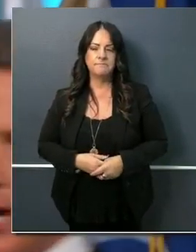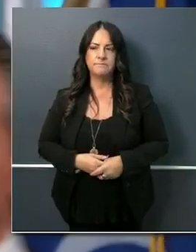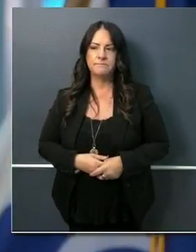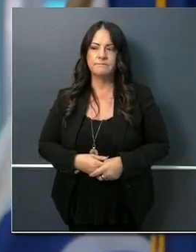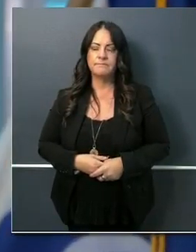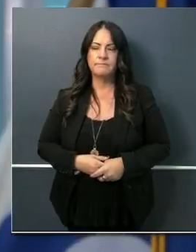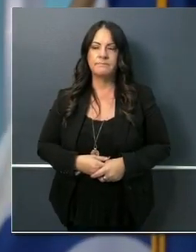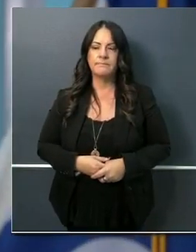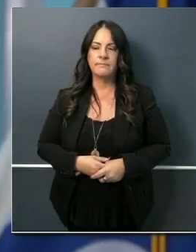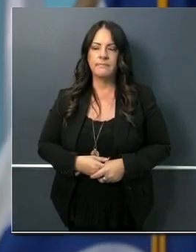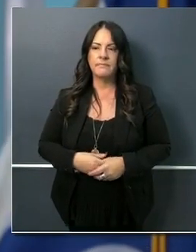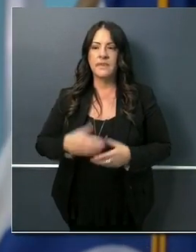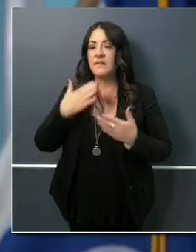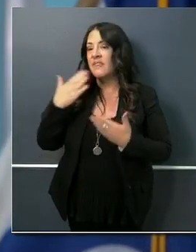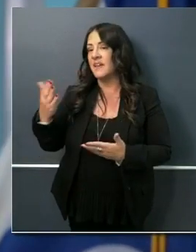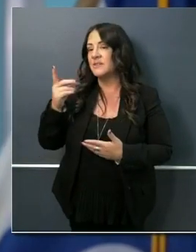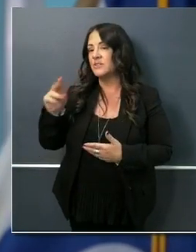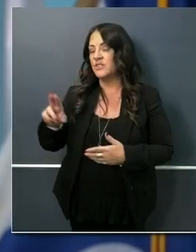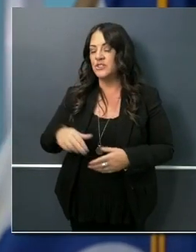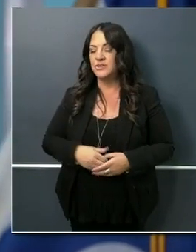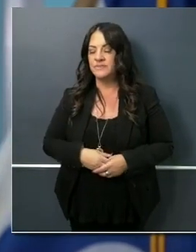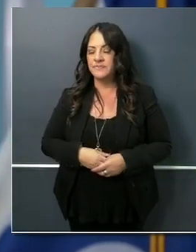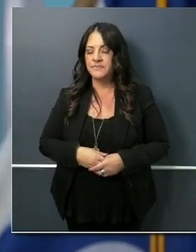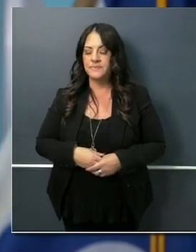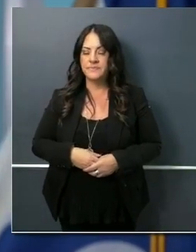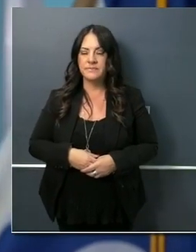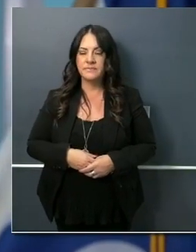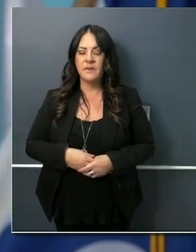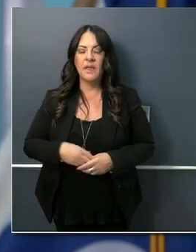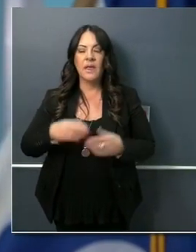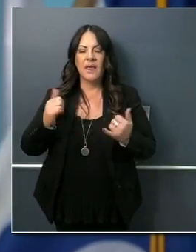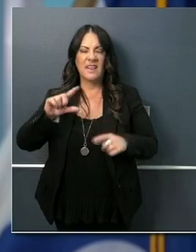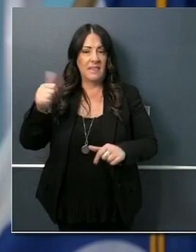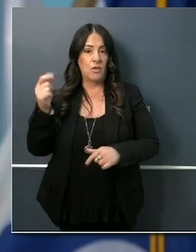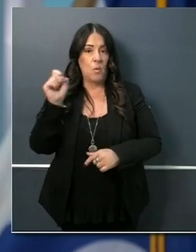Thank you, Doctor. Next question. Nicole Nixon, Capital Public Radio.